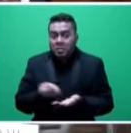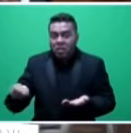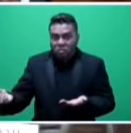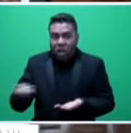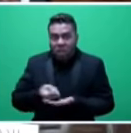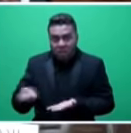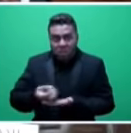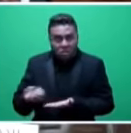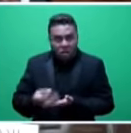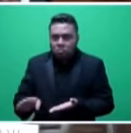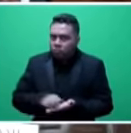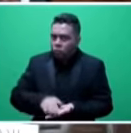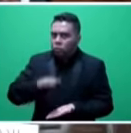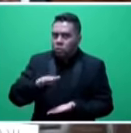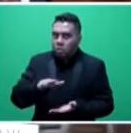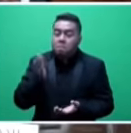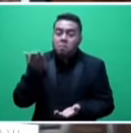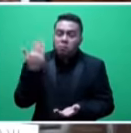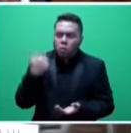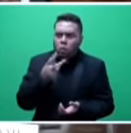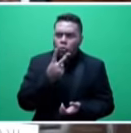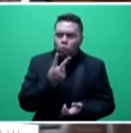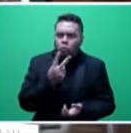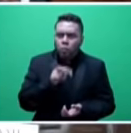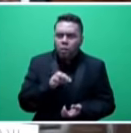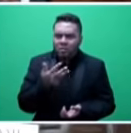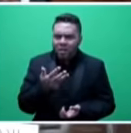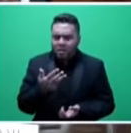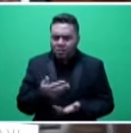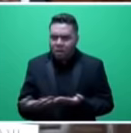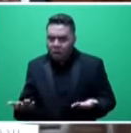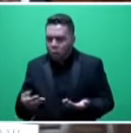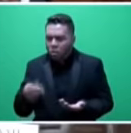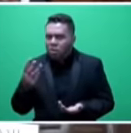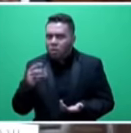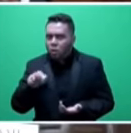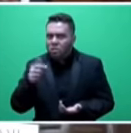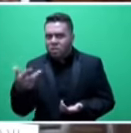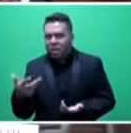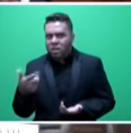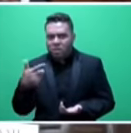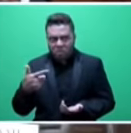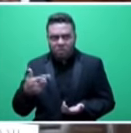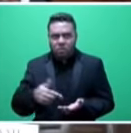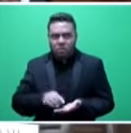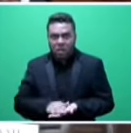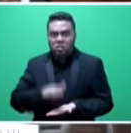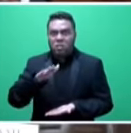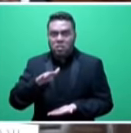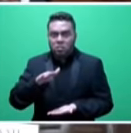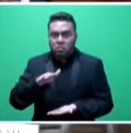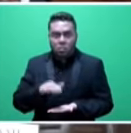increased from the average of 2.9 to 3.7 billion, an increase of 800 million, Mr.